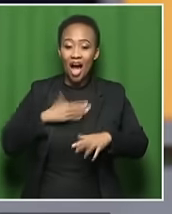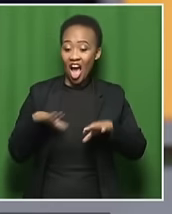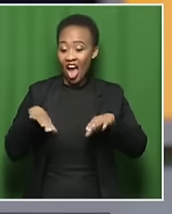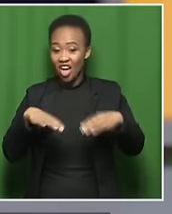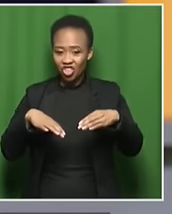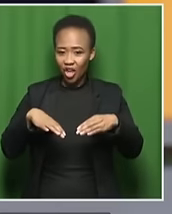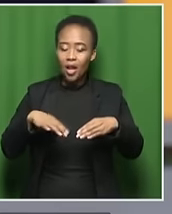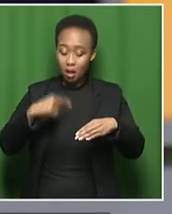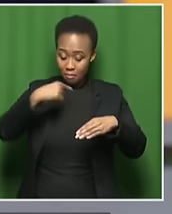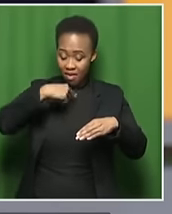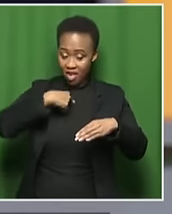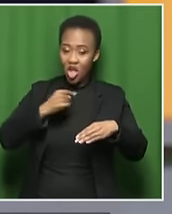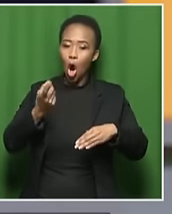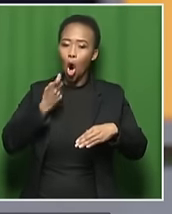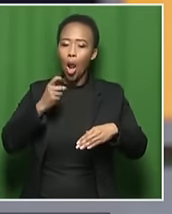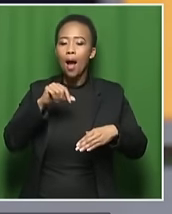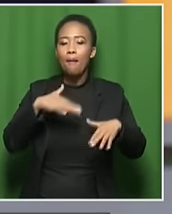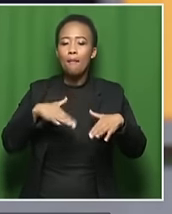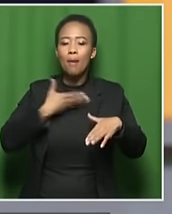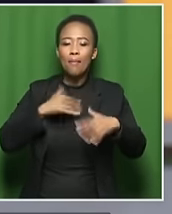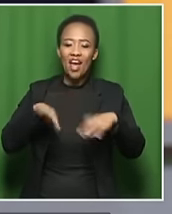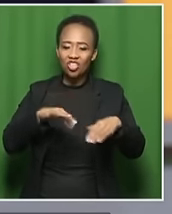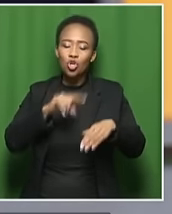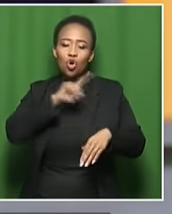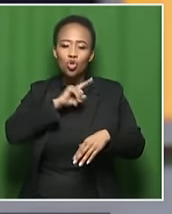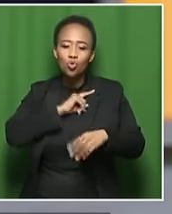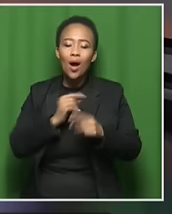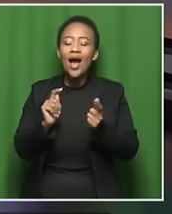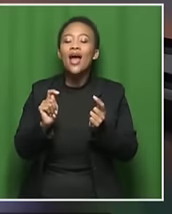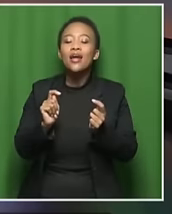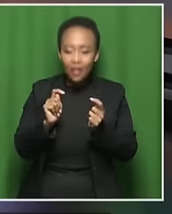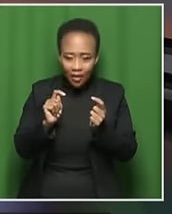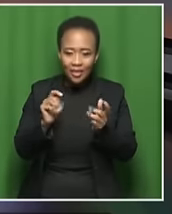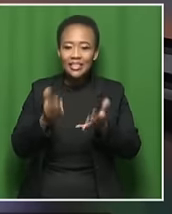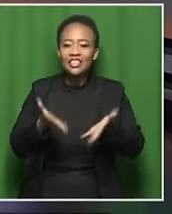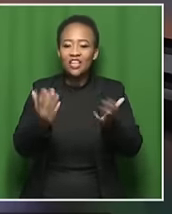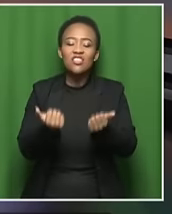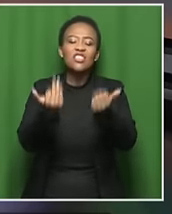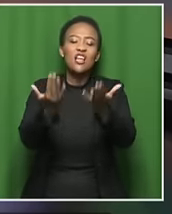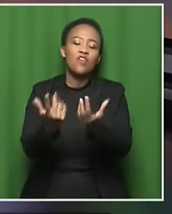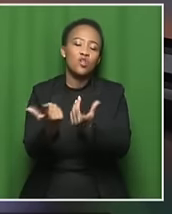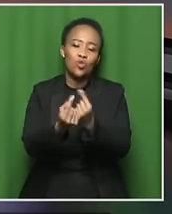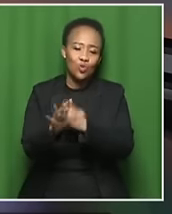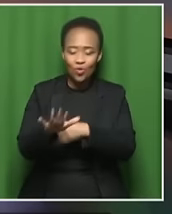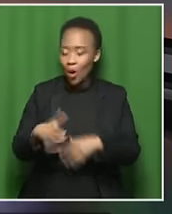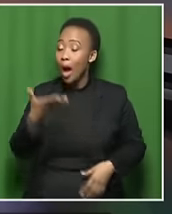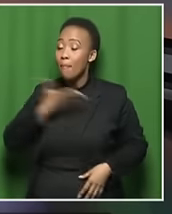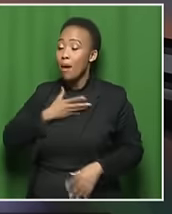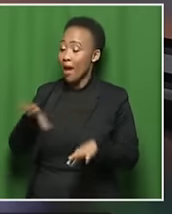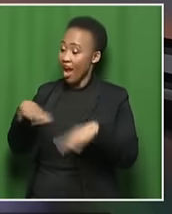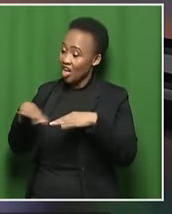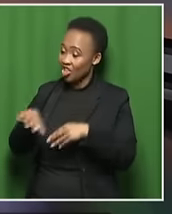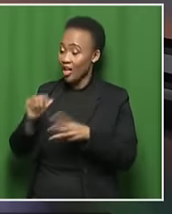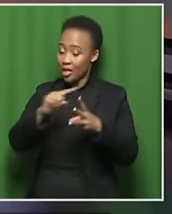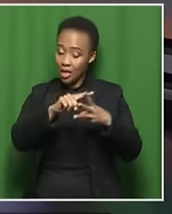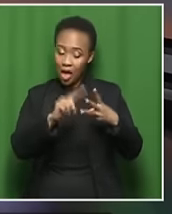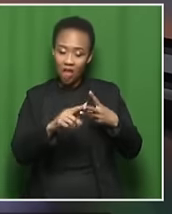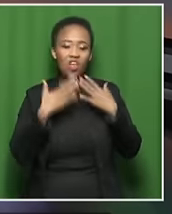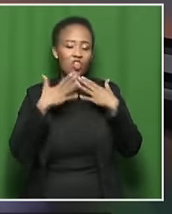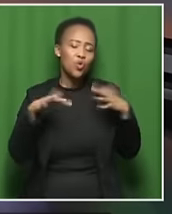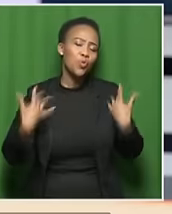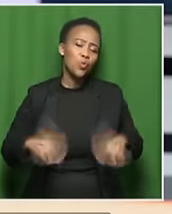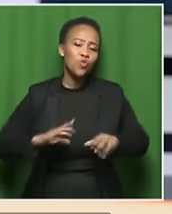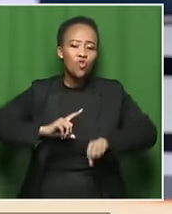the work I'm doing on the ground. So we are a service delivery political party. Papa Action and the rest of the gentlemen, thank you so much for your time this